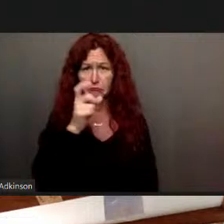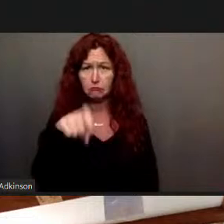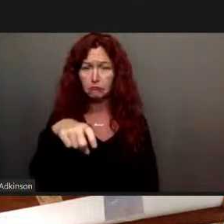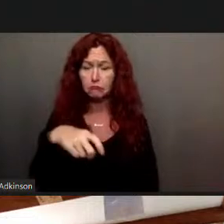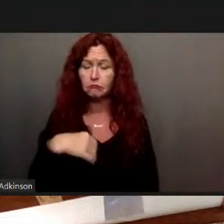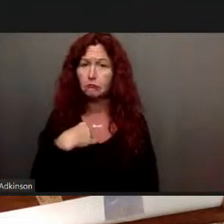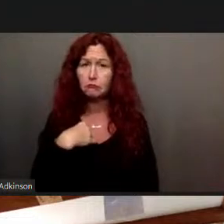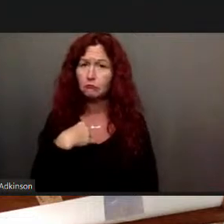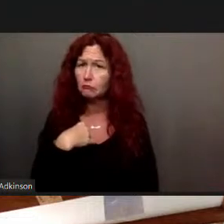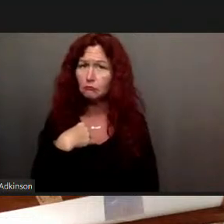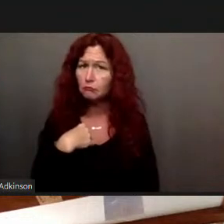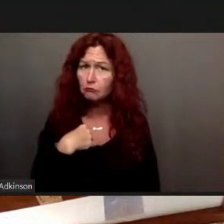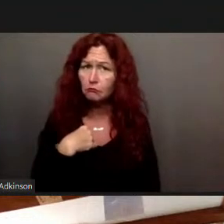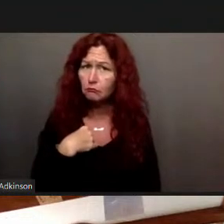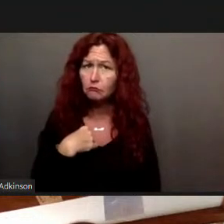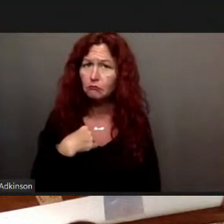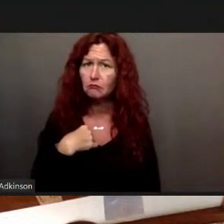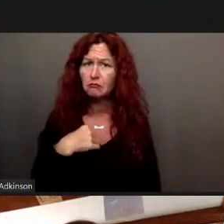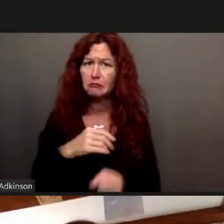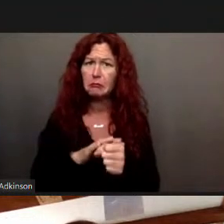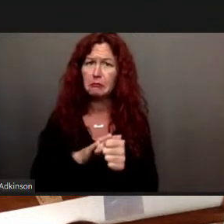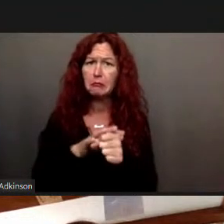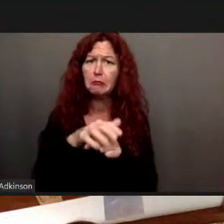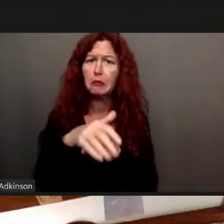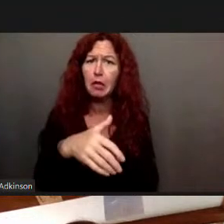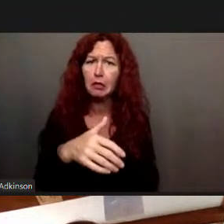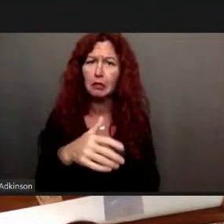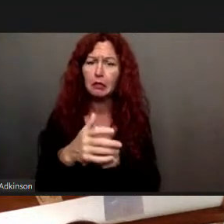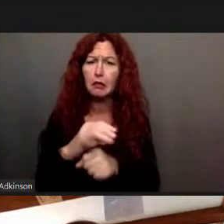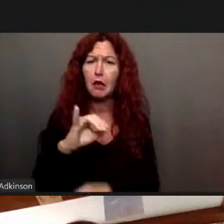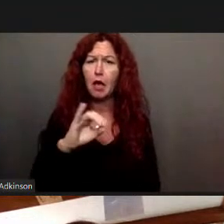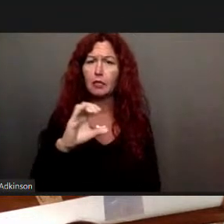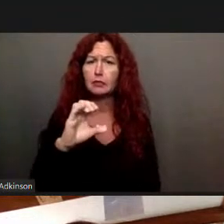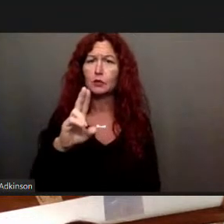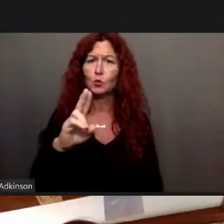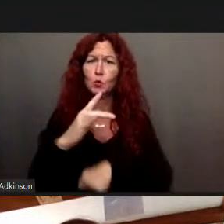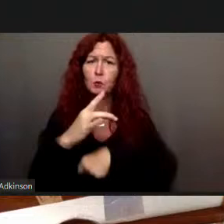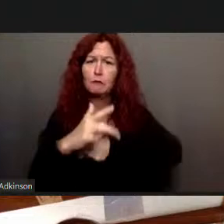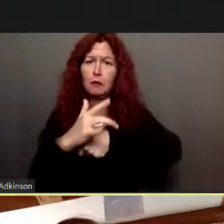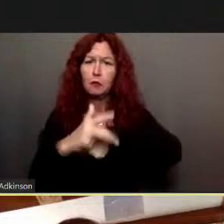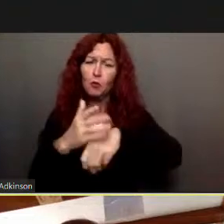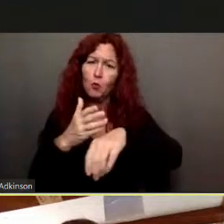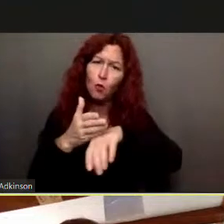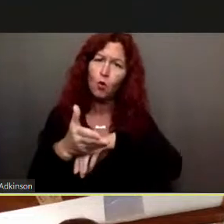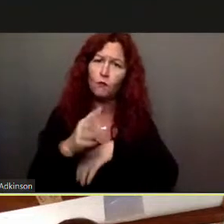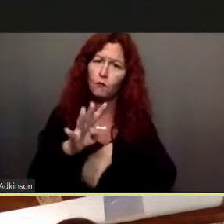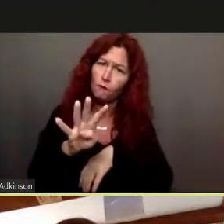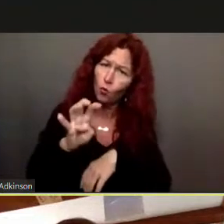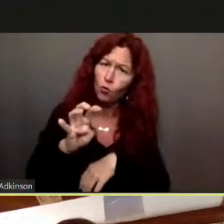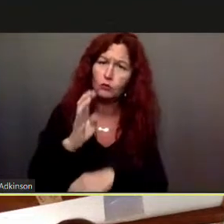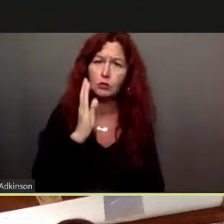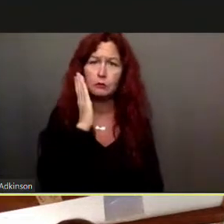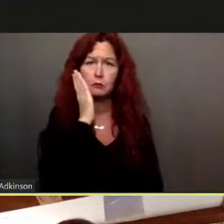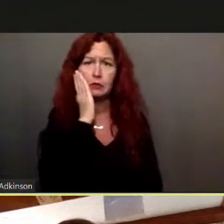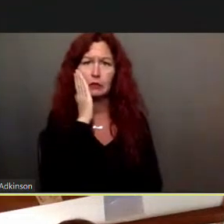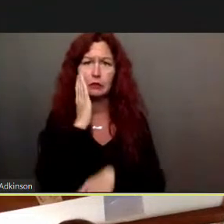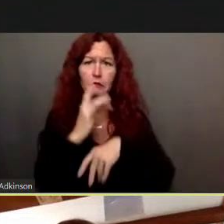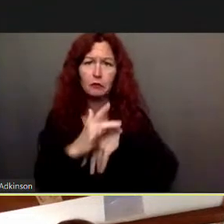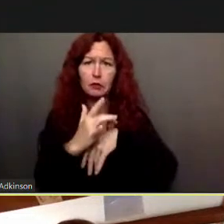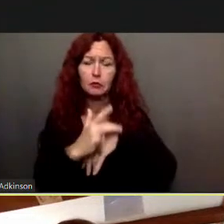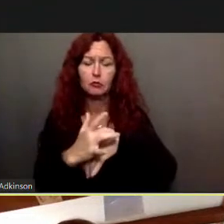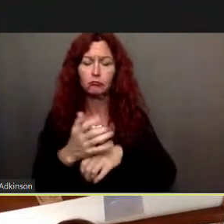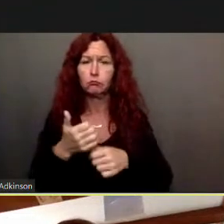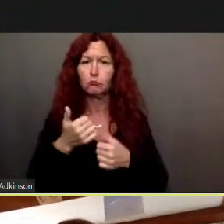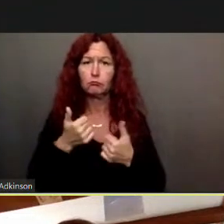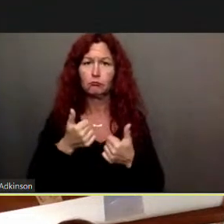have, Jen, don't we have over 400 ICU beds available in Miami-Dade County? Yes, we have, and